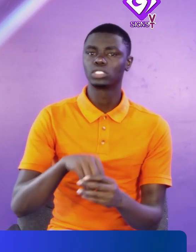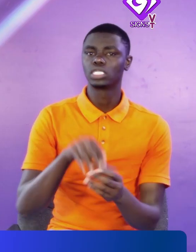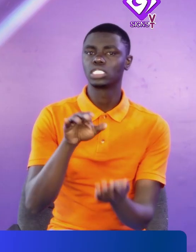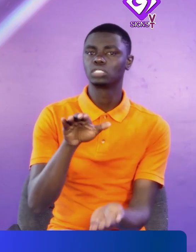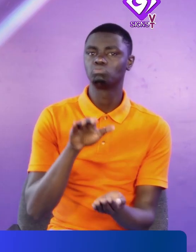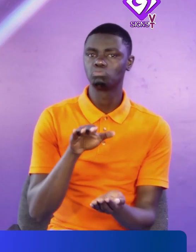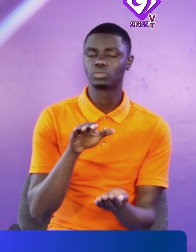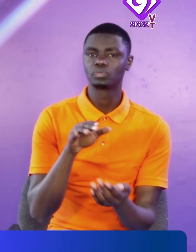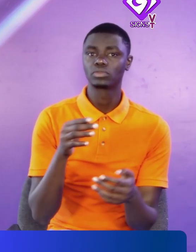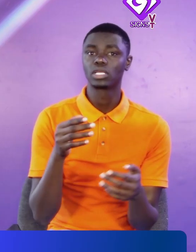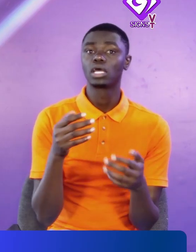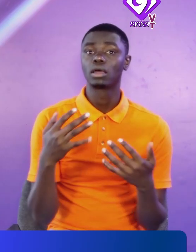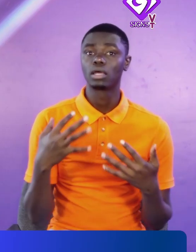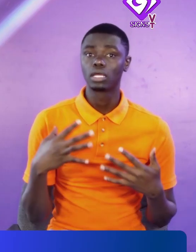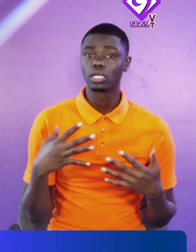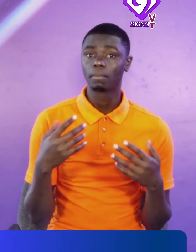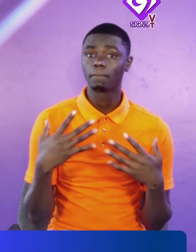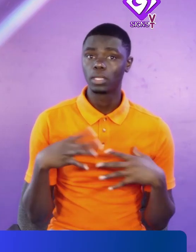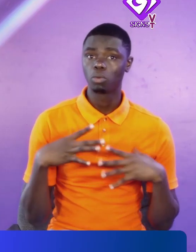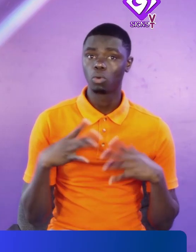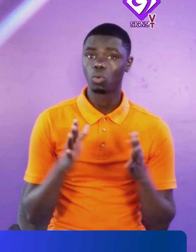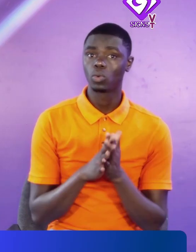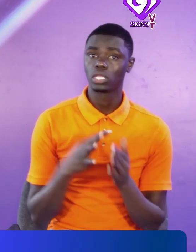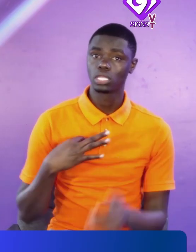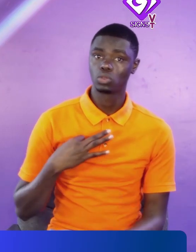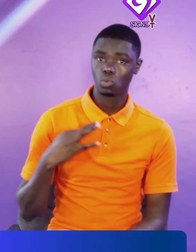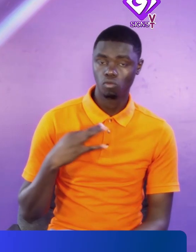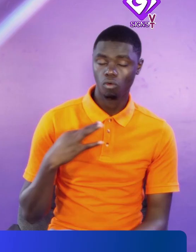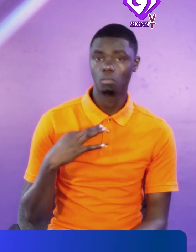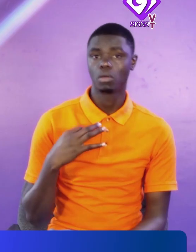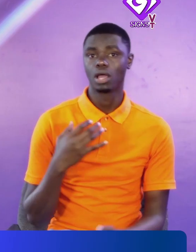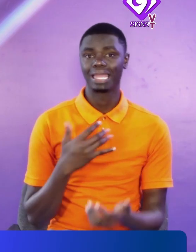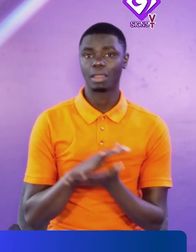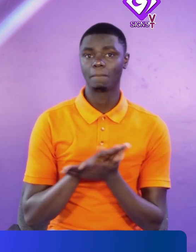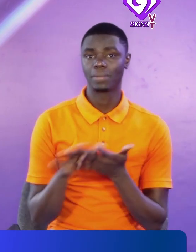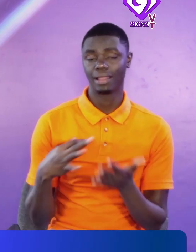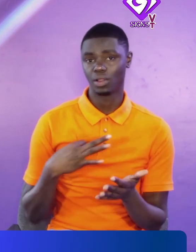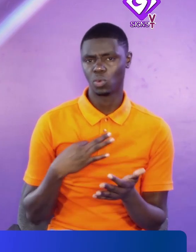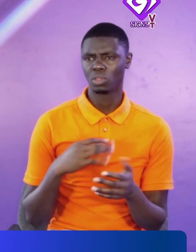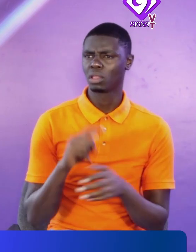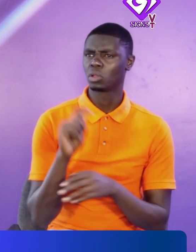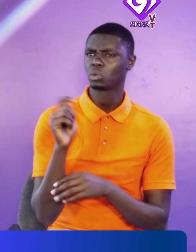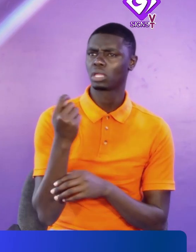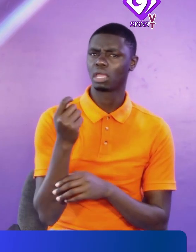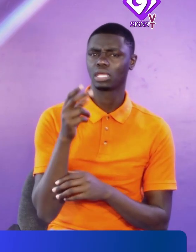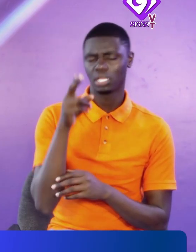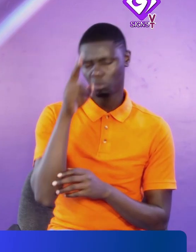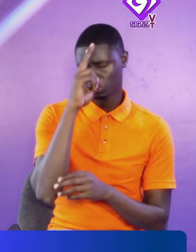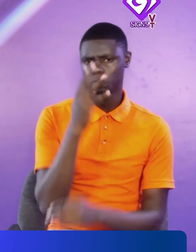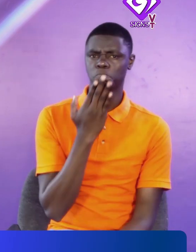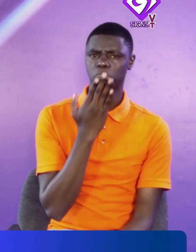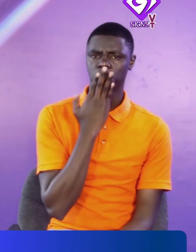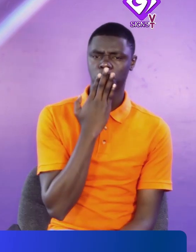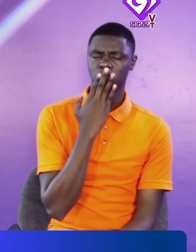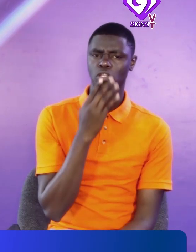handlers in uniform and plainclothes. His arrest in London has left Kenya's law enforcement silent, fueling